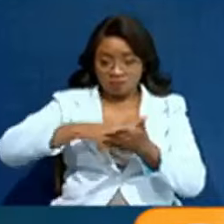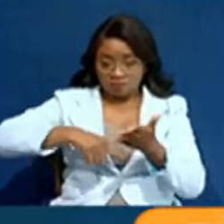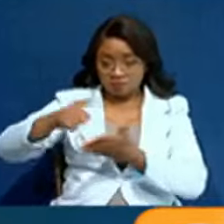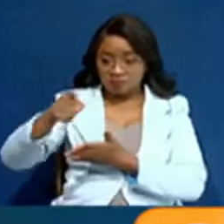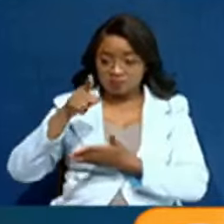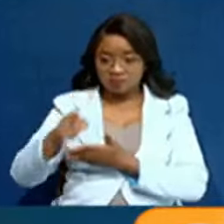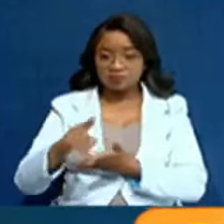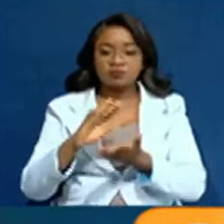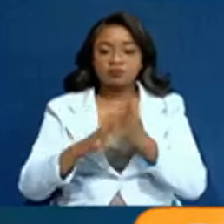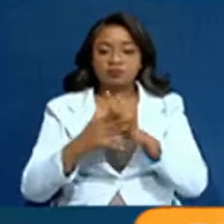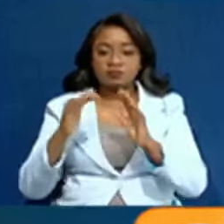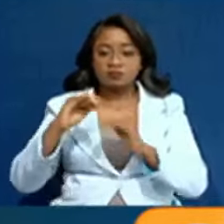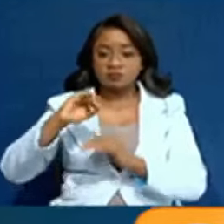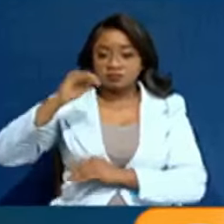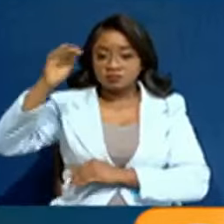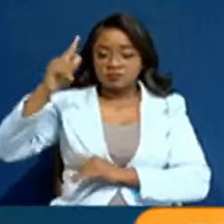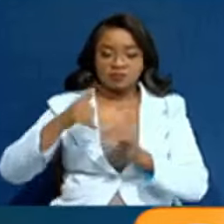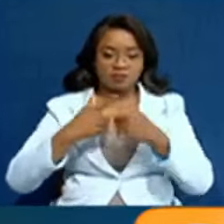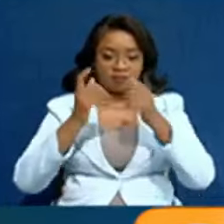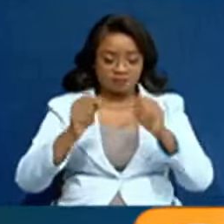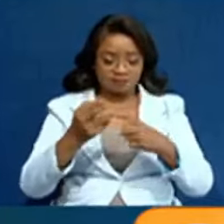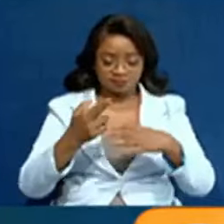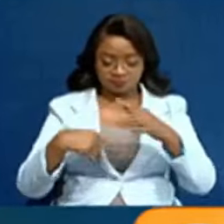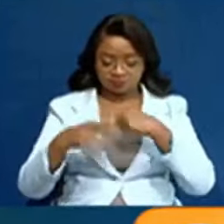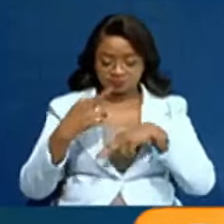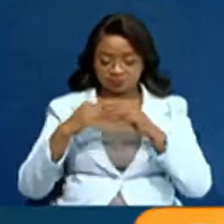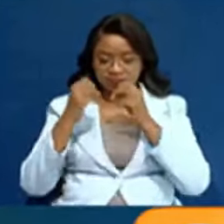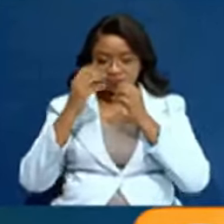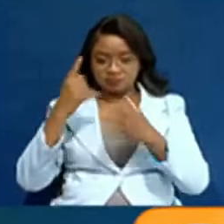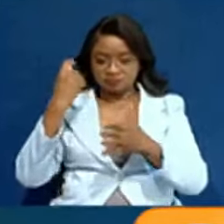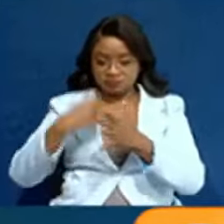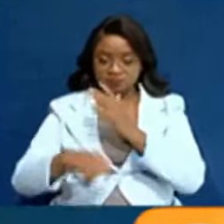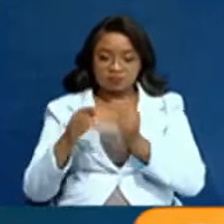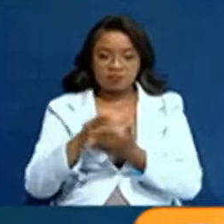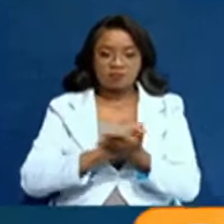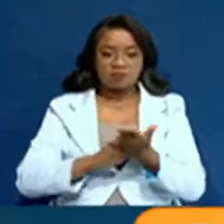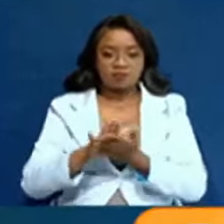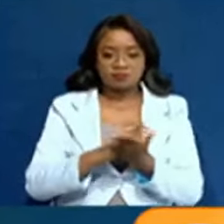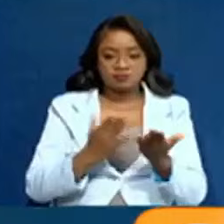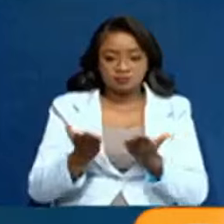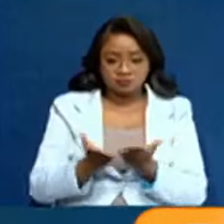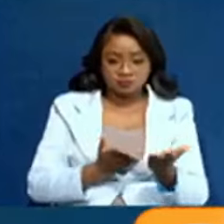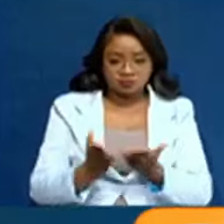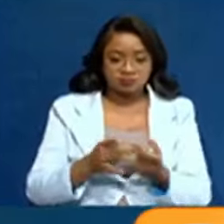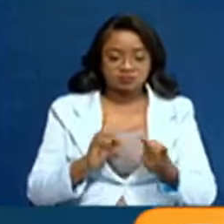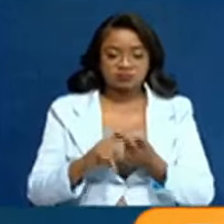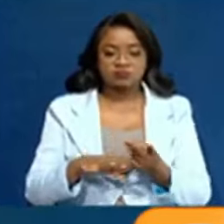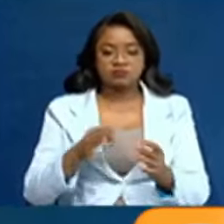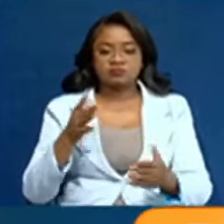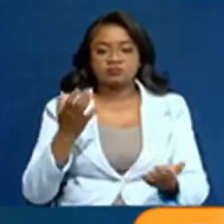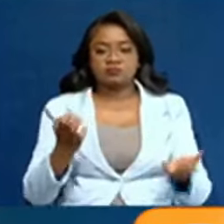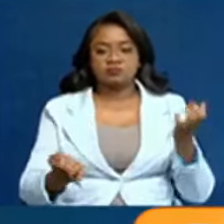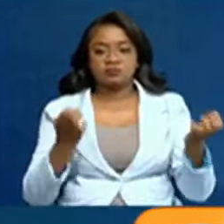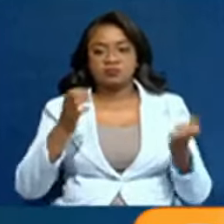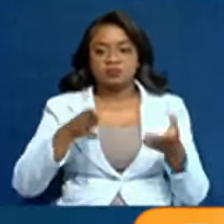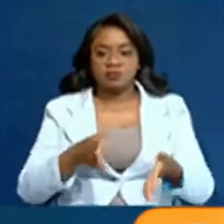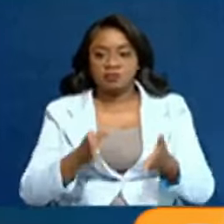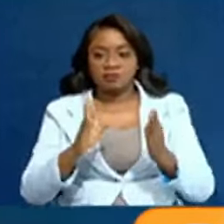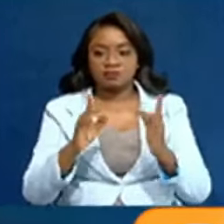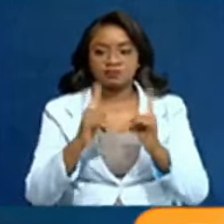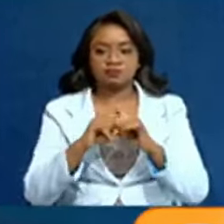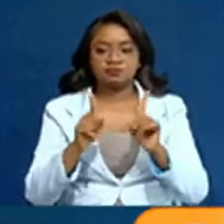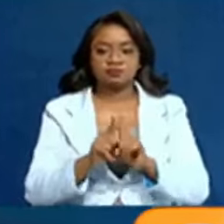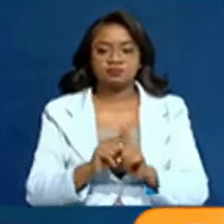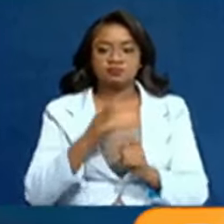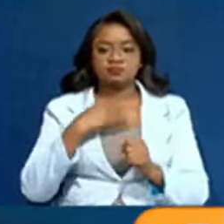how much you charge for basic services, your valuation rolls. All those are opportunities that then again you have for raising